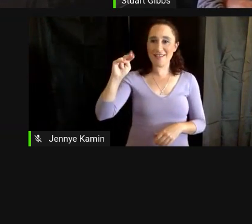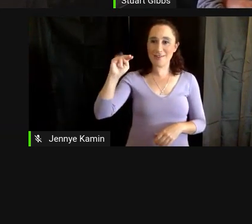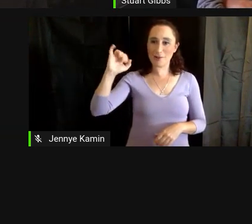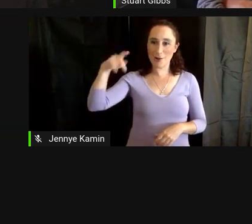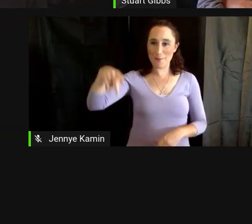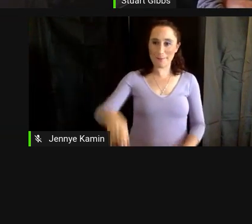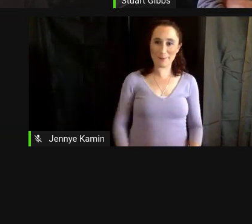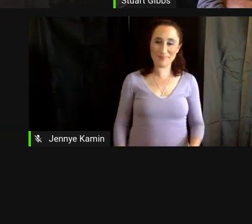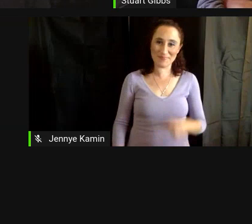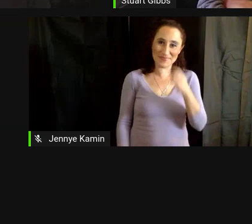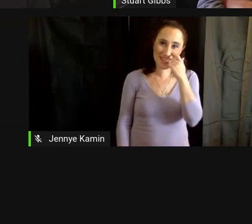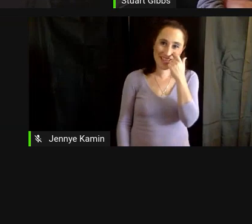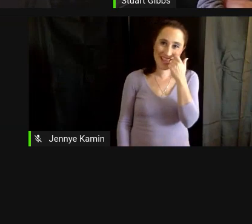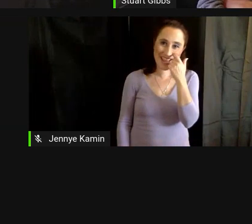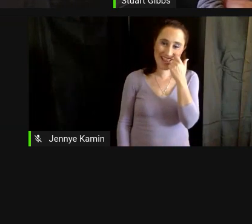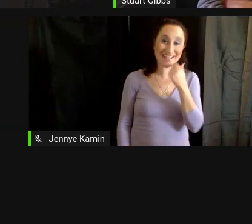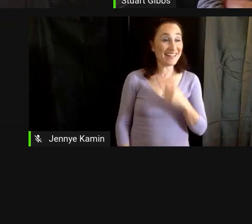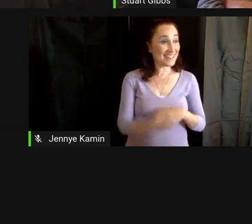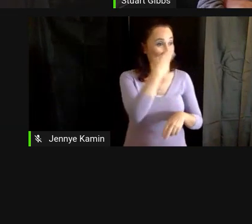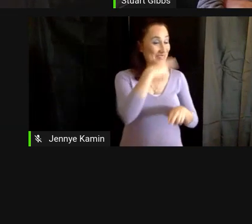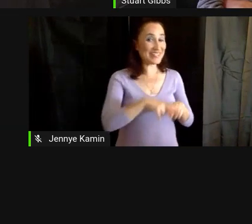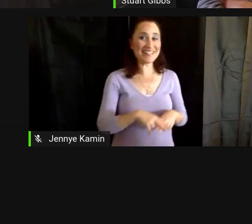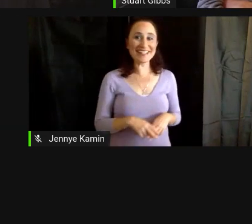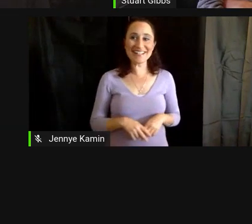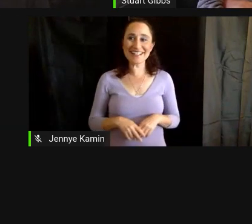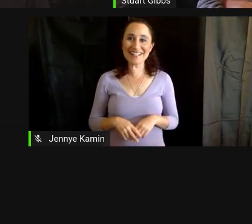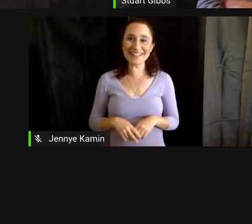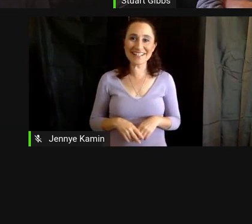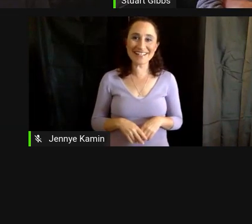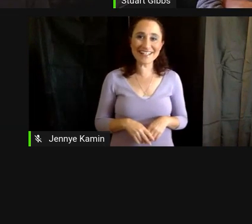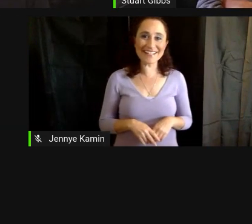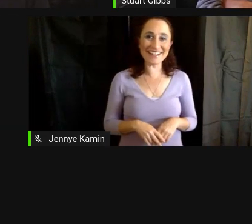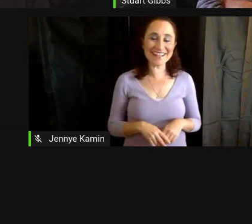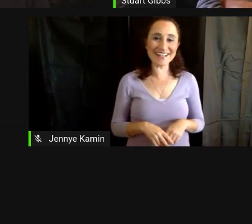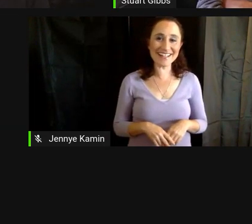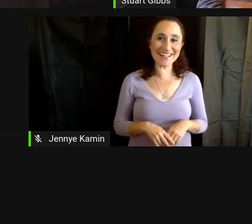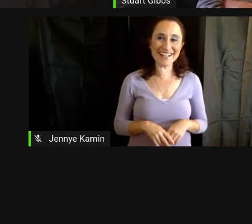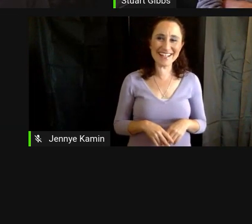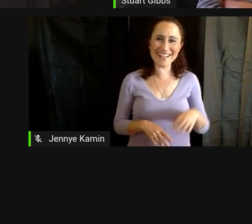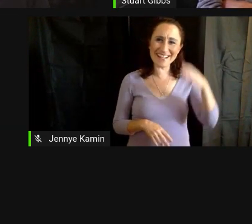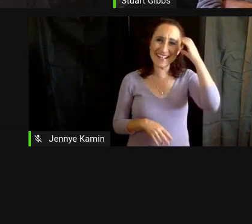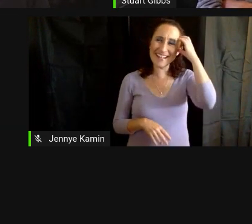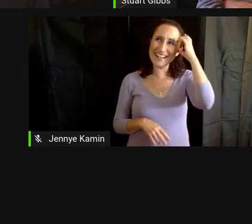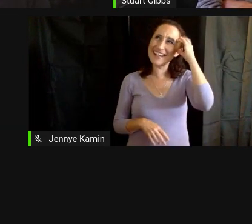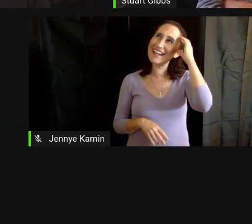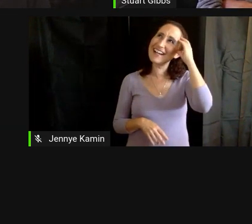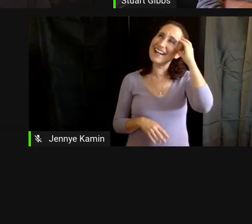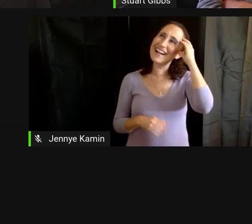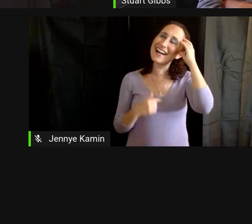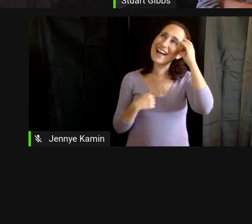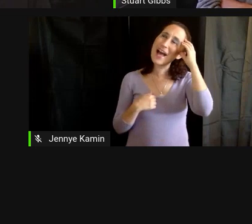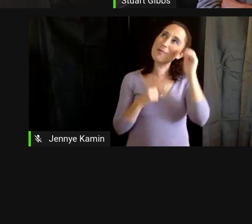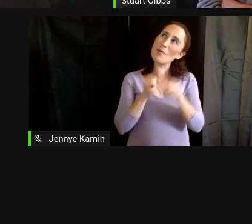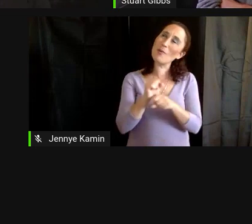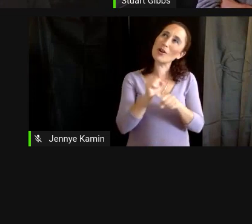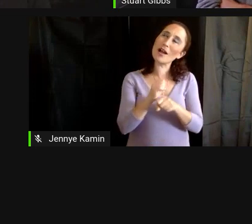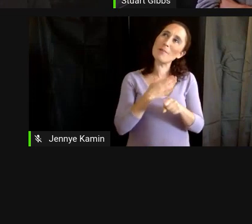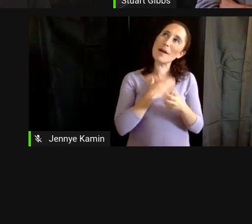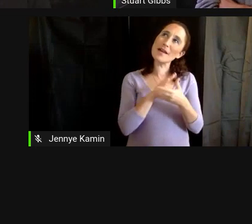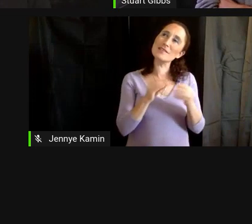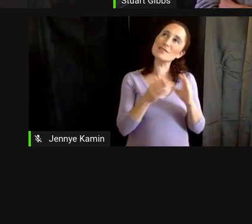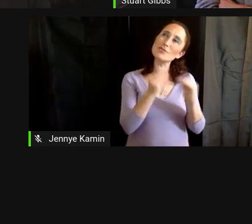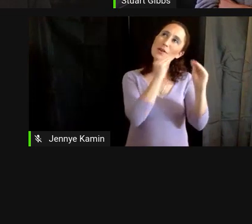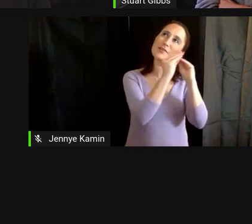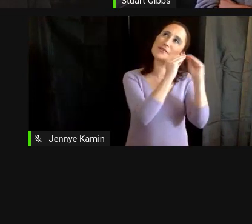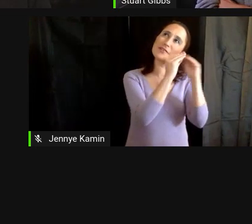Yay! That was not good. This is fun. I'm like still writing my story in my head, and as we're all talking. Yeah, right. I'm like